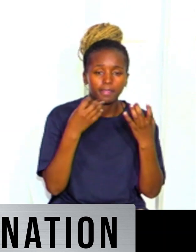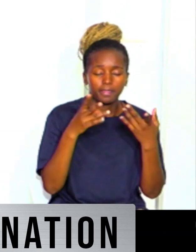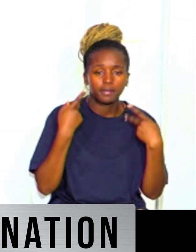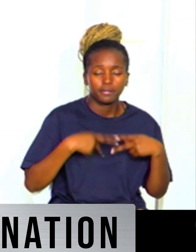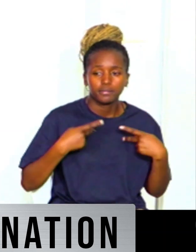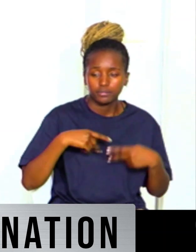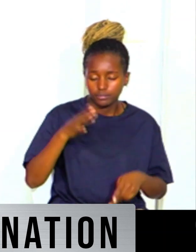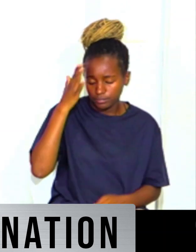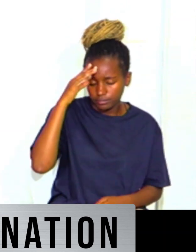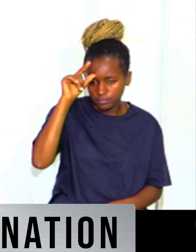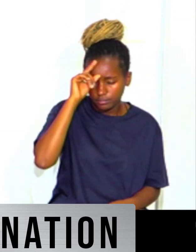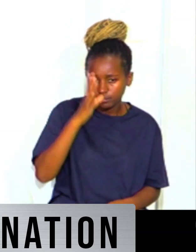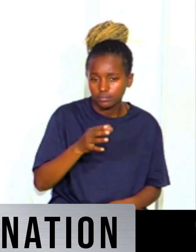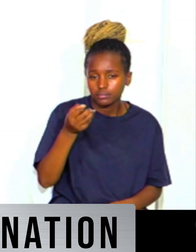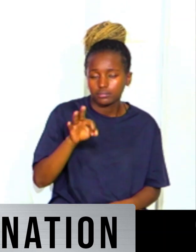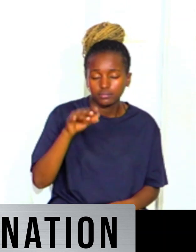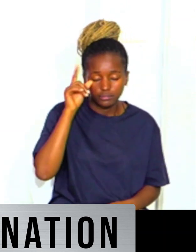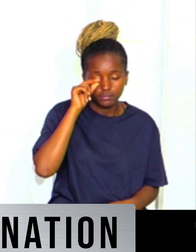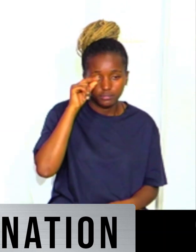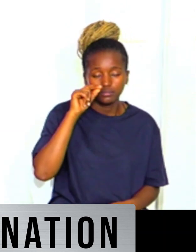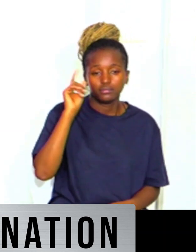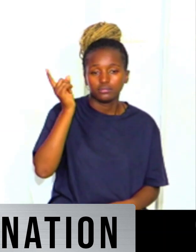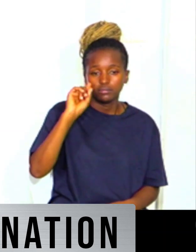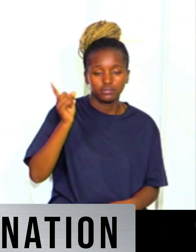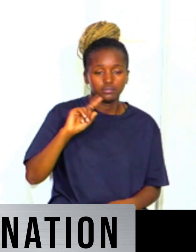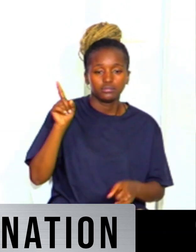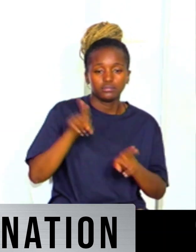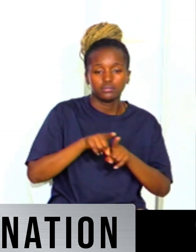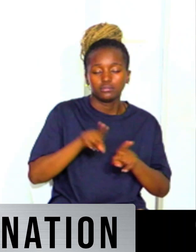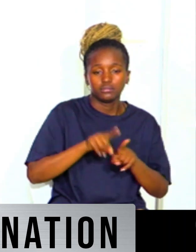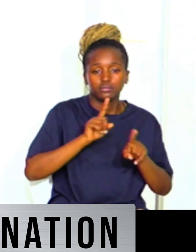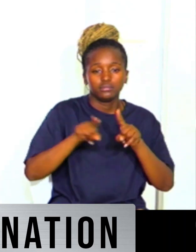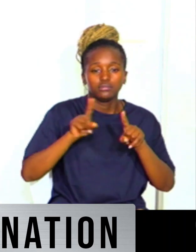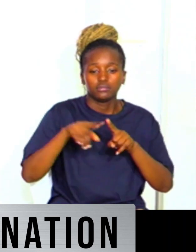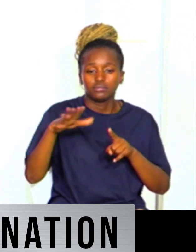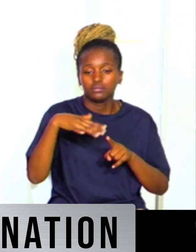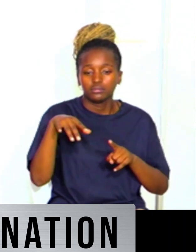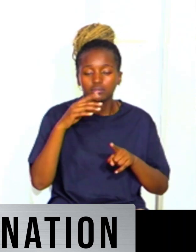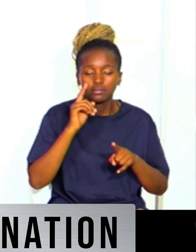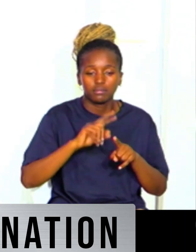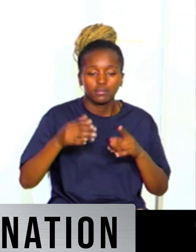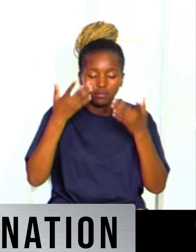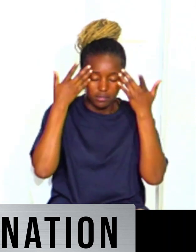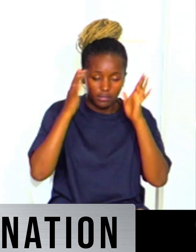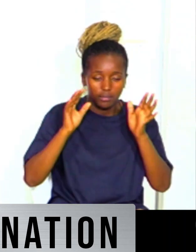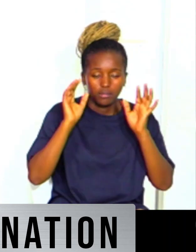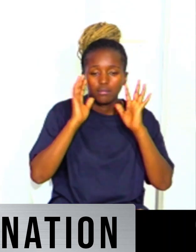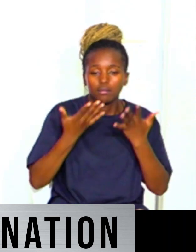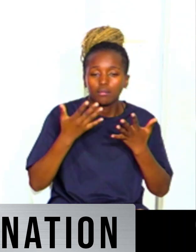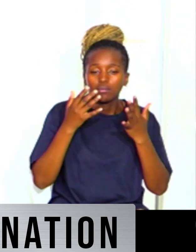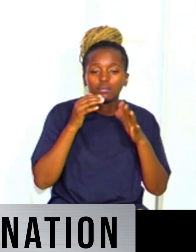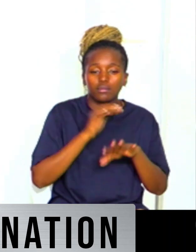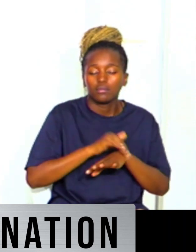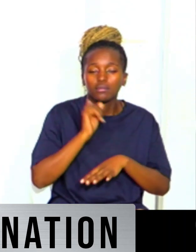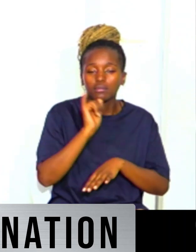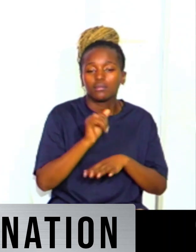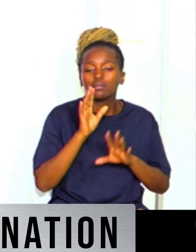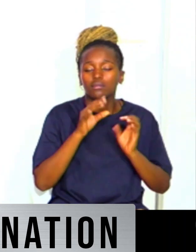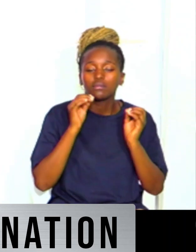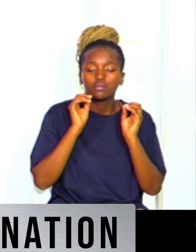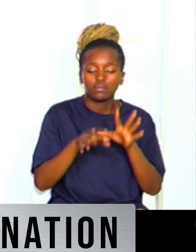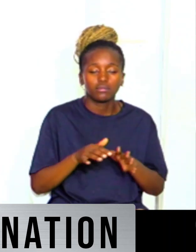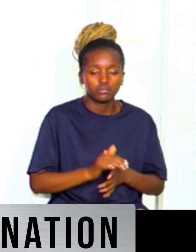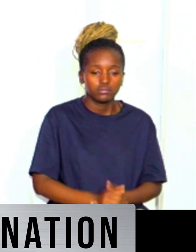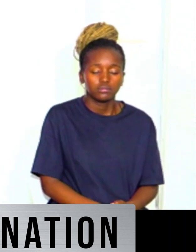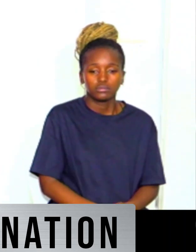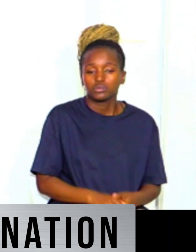Mombasa, Nairobi, Kisumu. The only capital. Yeah. Unfortunately, some of these leaders, good leaders,